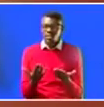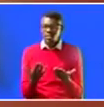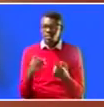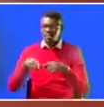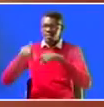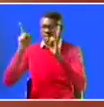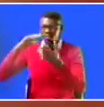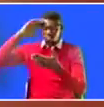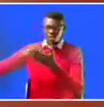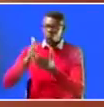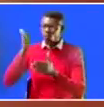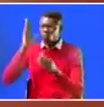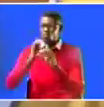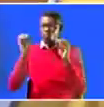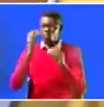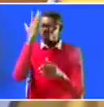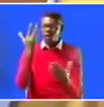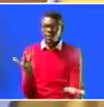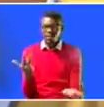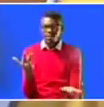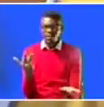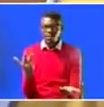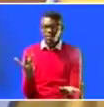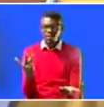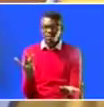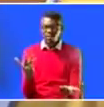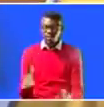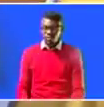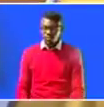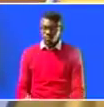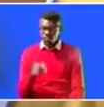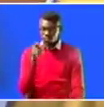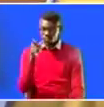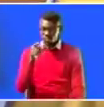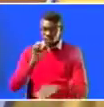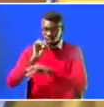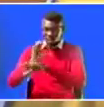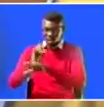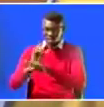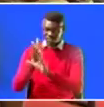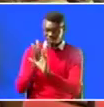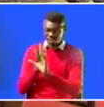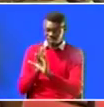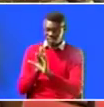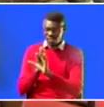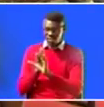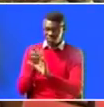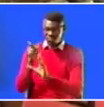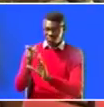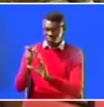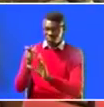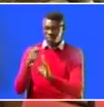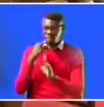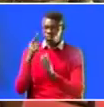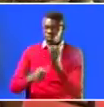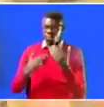them non-believers? For counseling psychologist Dr. Robert Osoro, atheists are